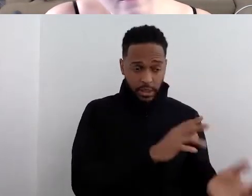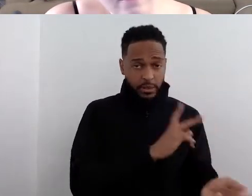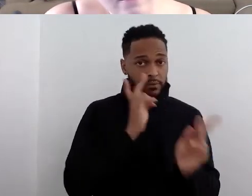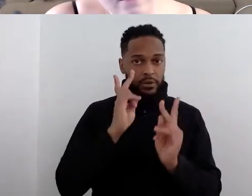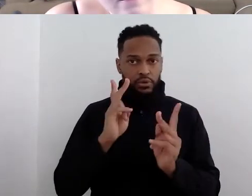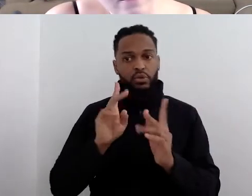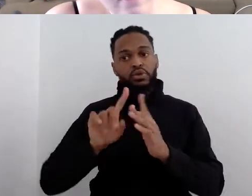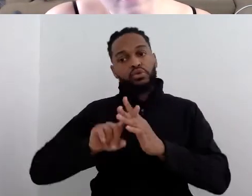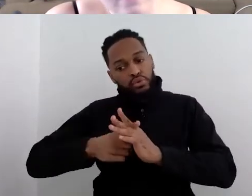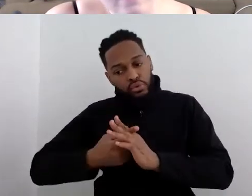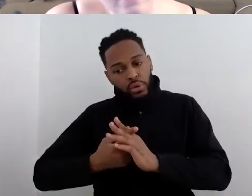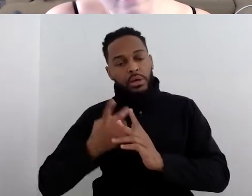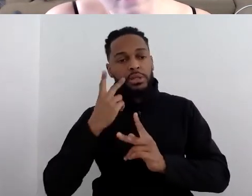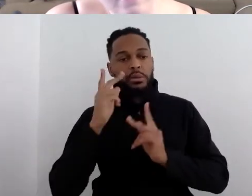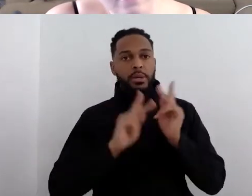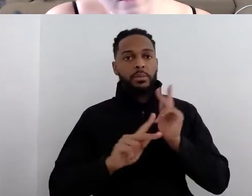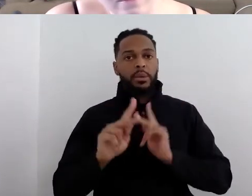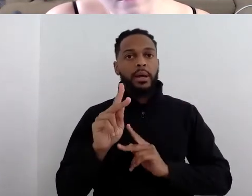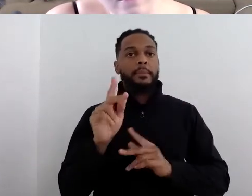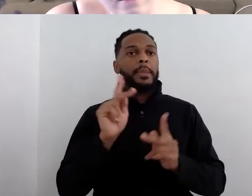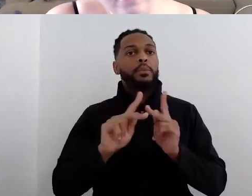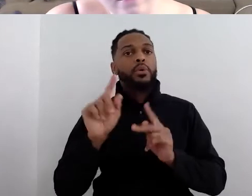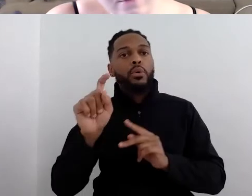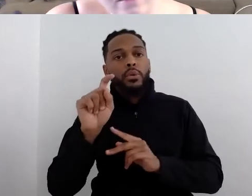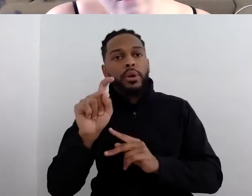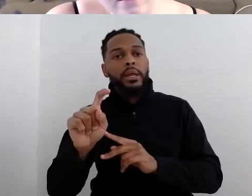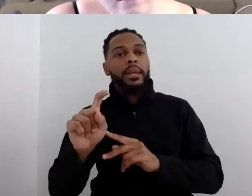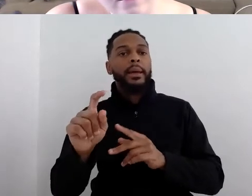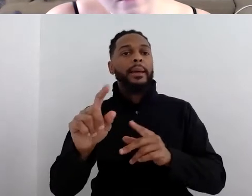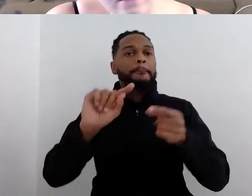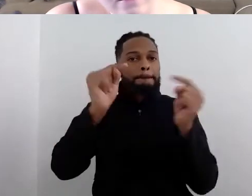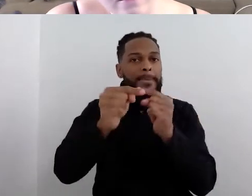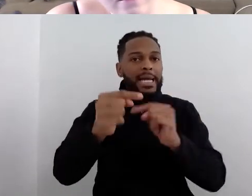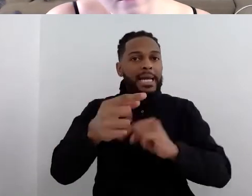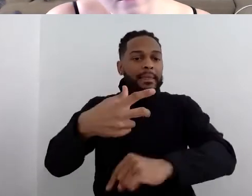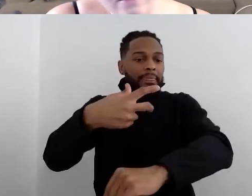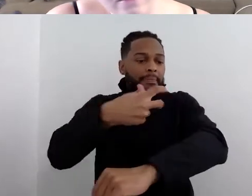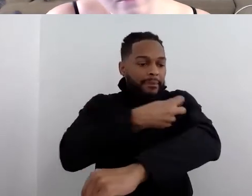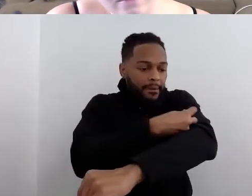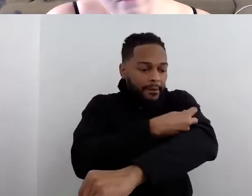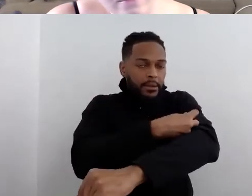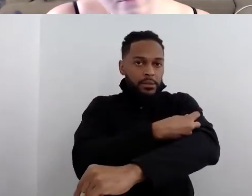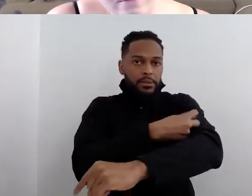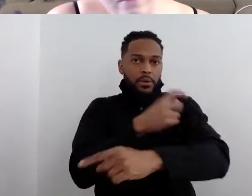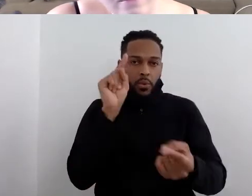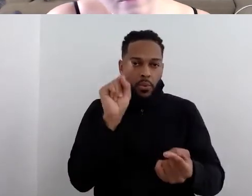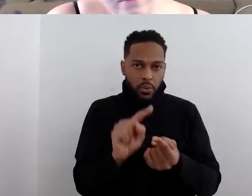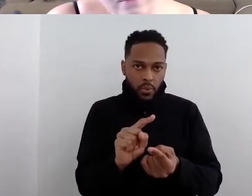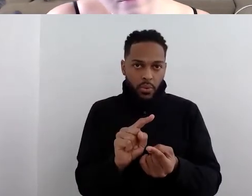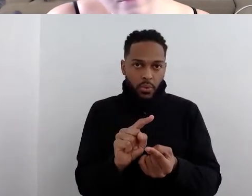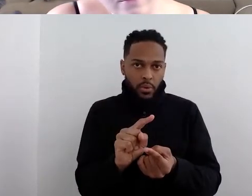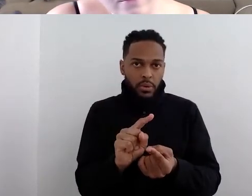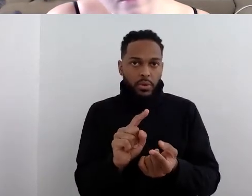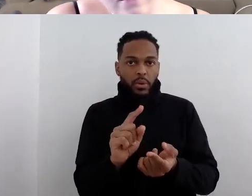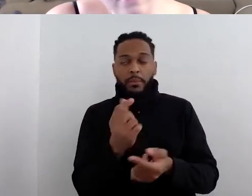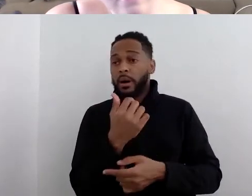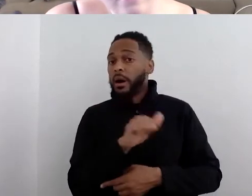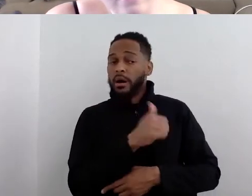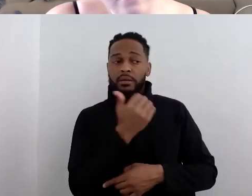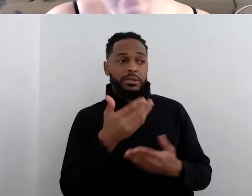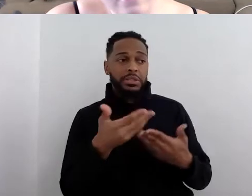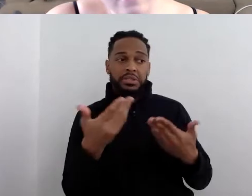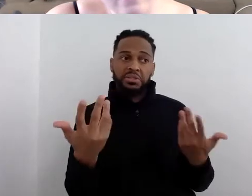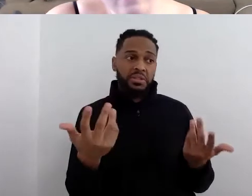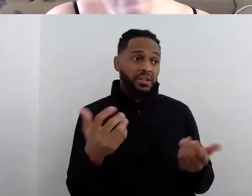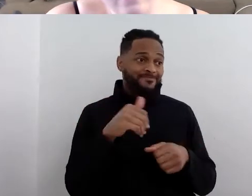that needed like pain injections and stuff in person, but anything else had to be video. And because we